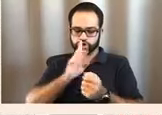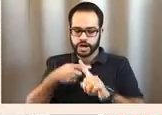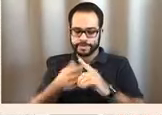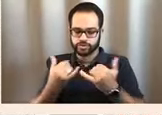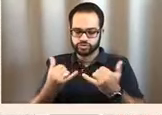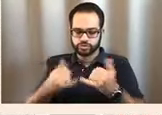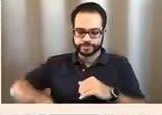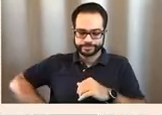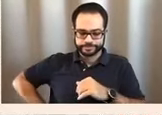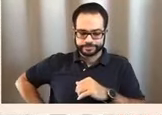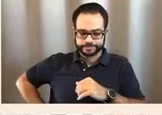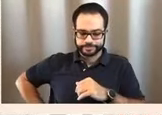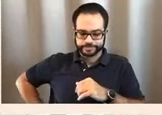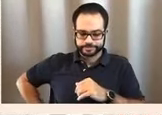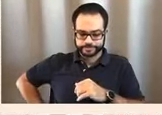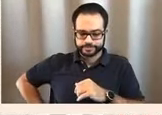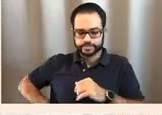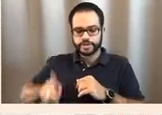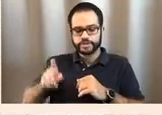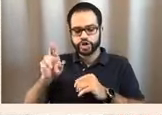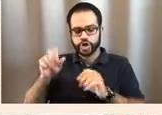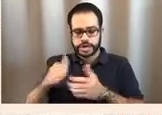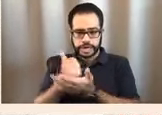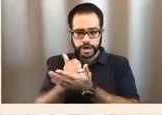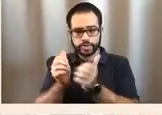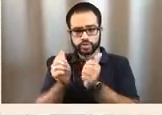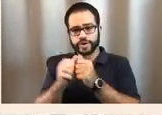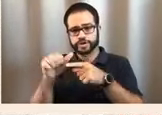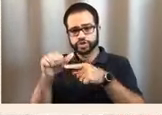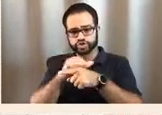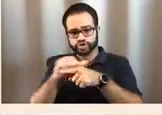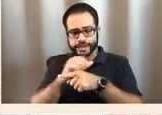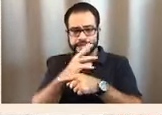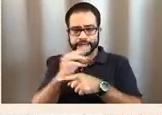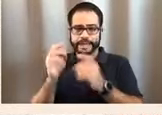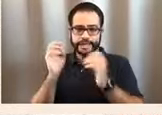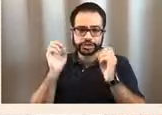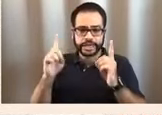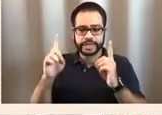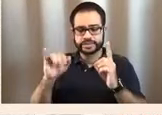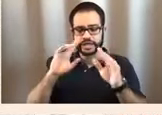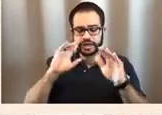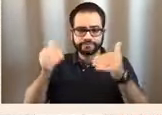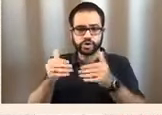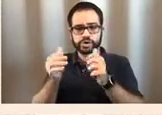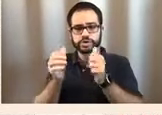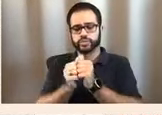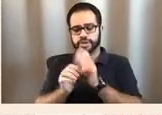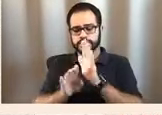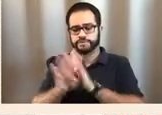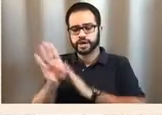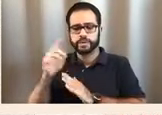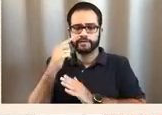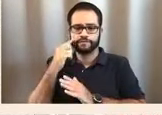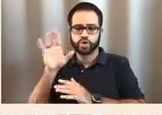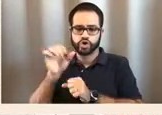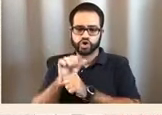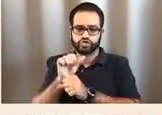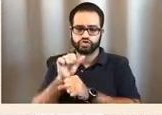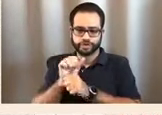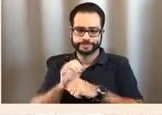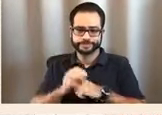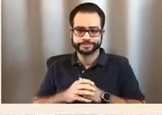VR can assist with training and education that are focused on development of a career. Kirsten's now going to